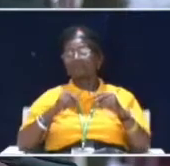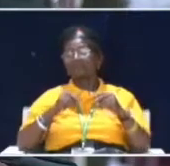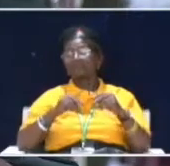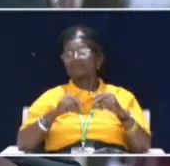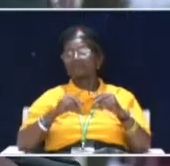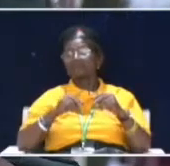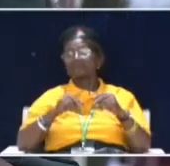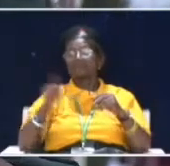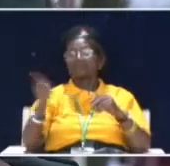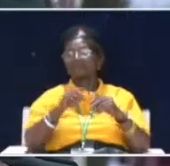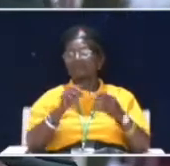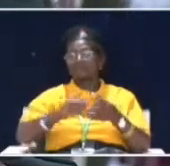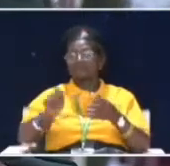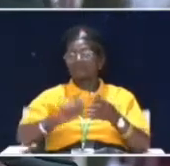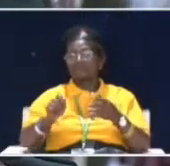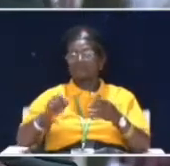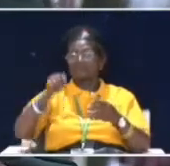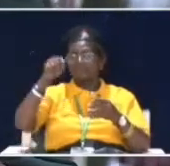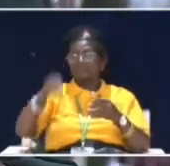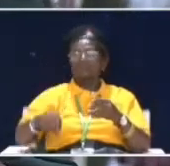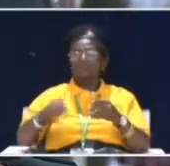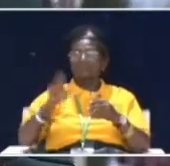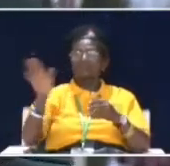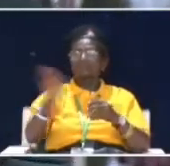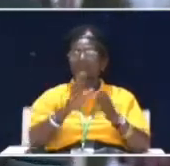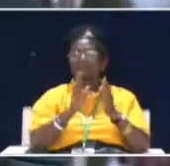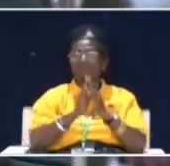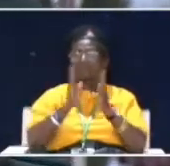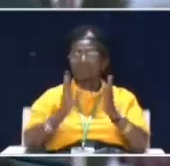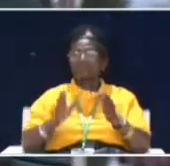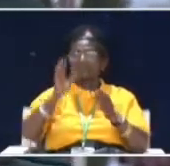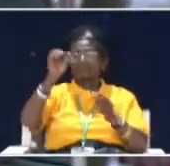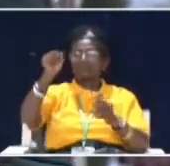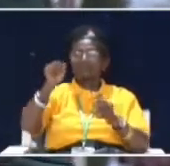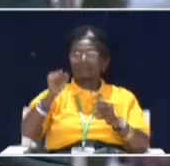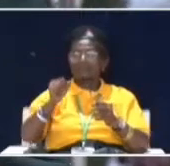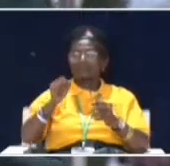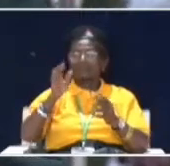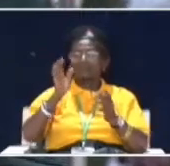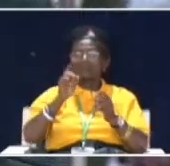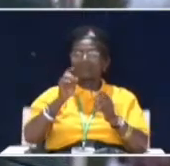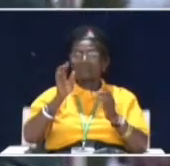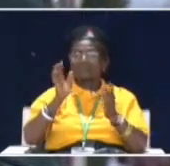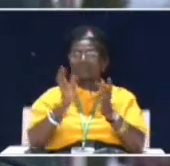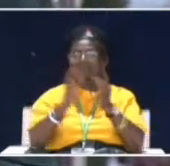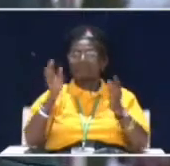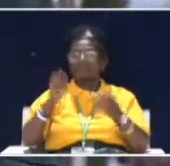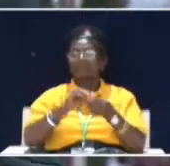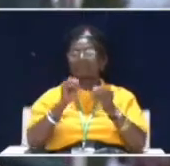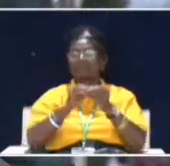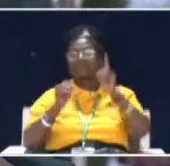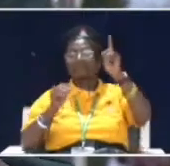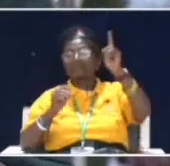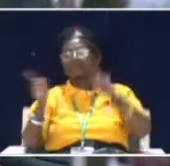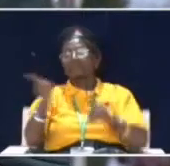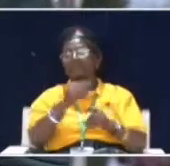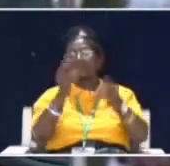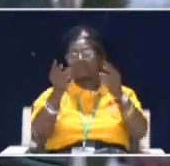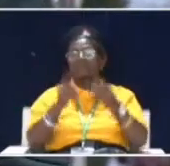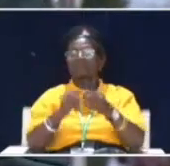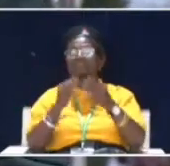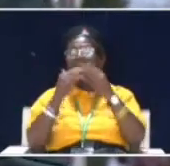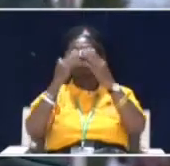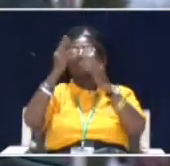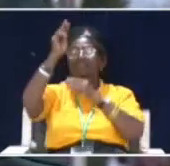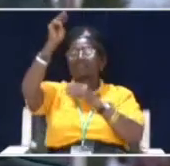you write down your prayer points. Nígbà tí ẹ bá ti ṣetán, ẹ jẹ́ kí a kọ àwọn kókó ẹ̀bẹ̀ àdúrà yìí lẹ̀. Number one, you want to thank him. Ní